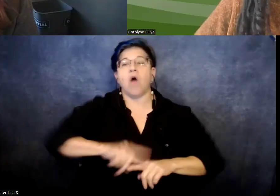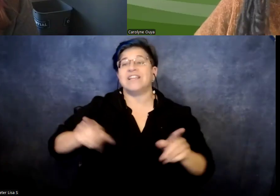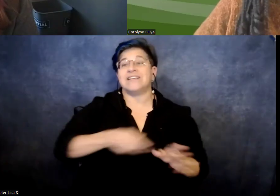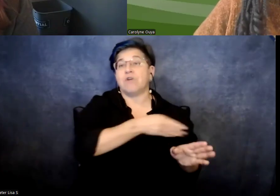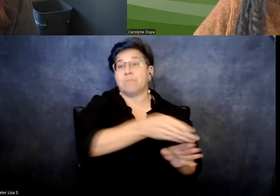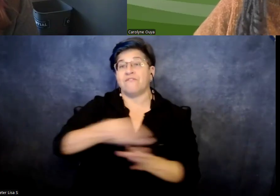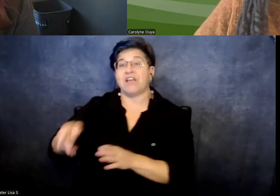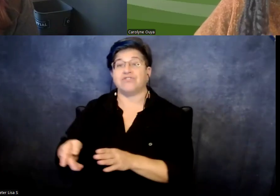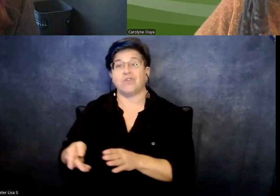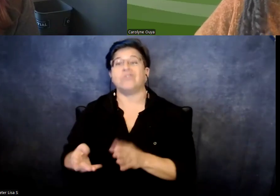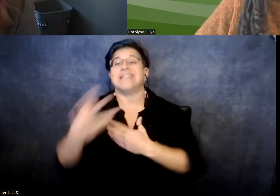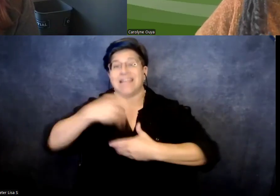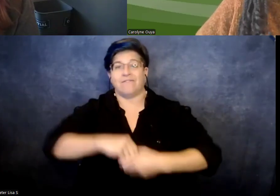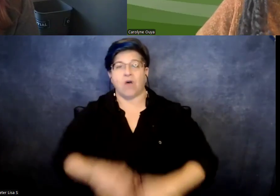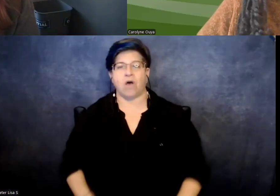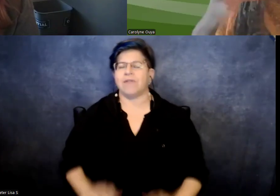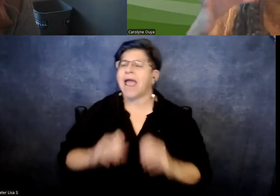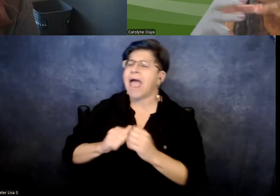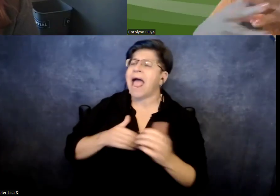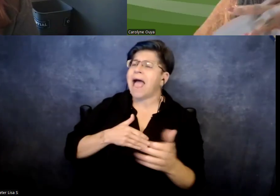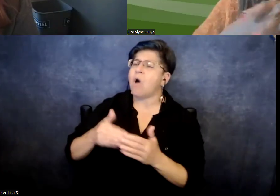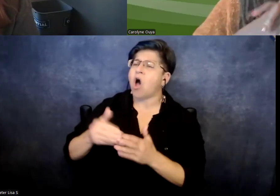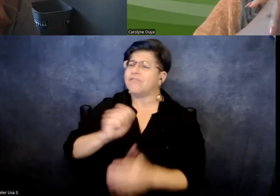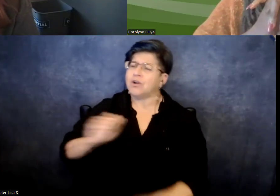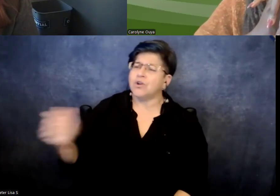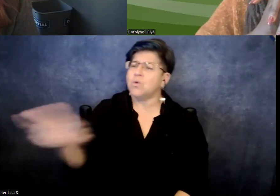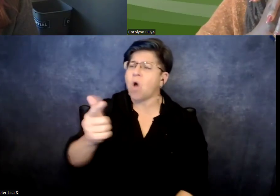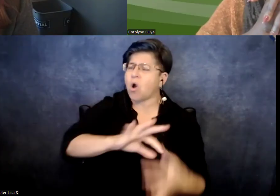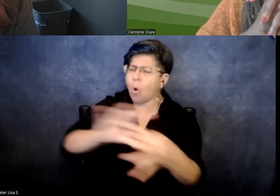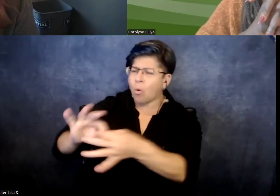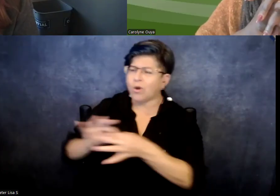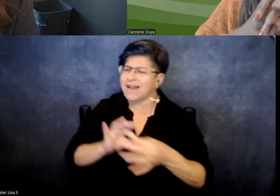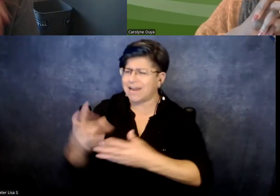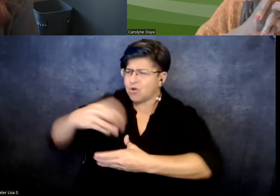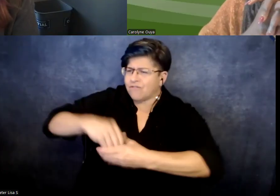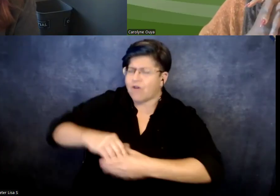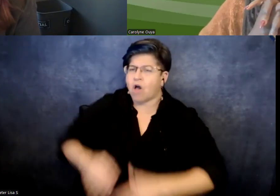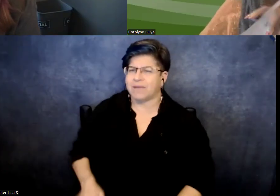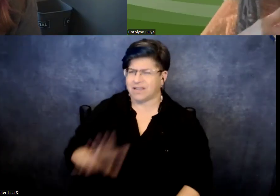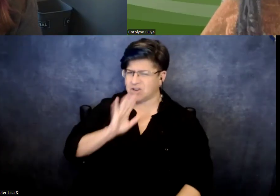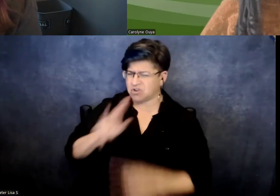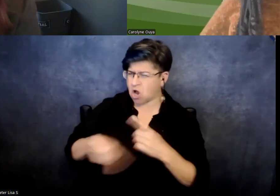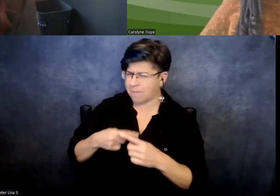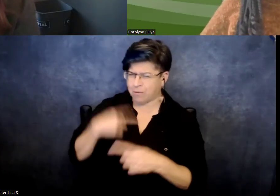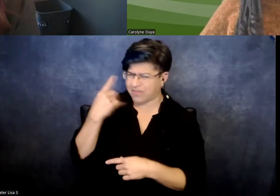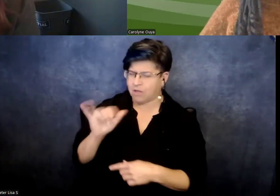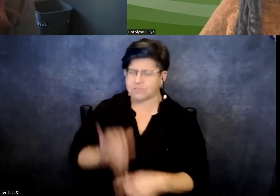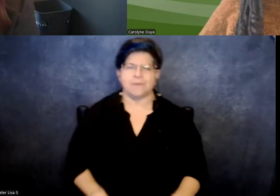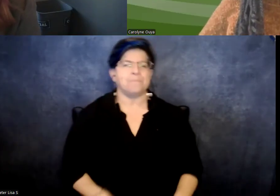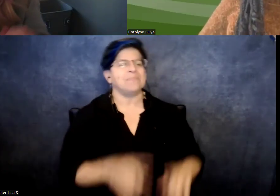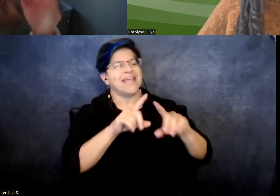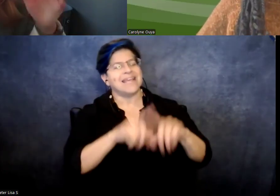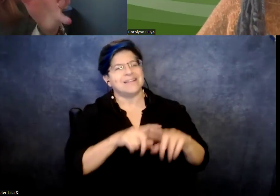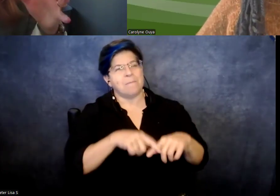Because sometimes that's the question, right? Yeah. In terms of the coordination. So could you talk a little bit about that nuance? Yeah, it depends